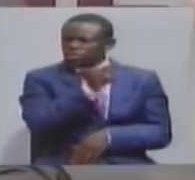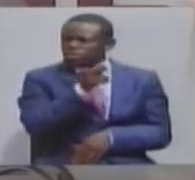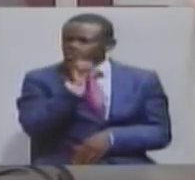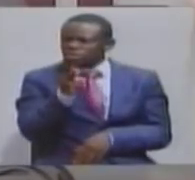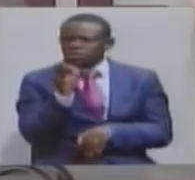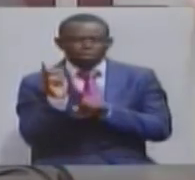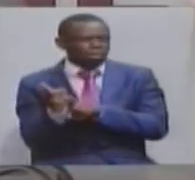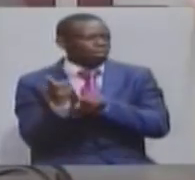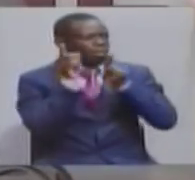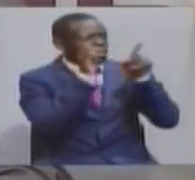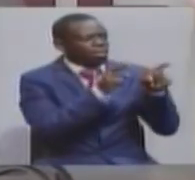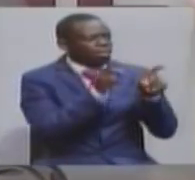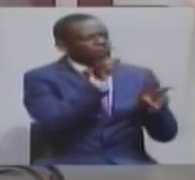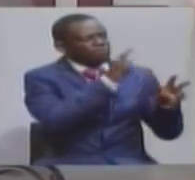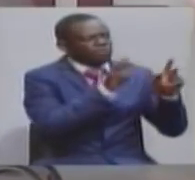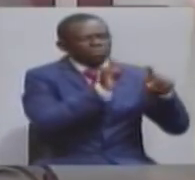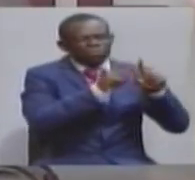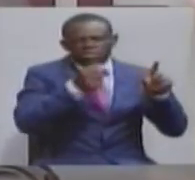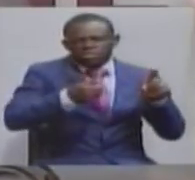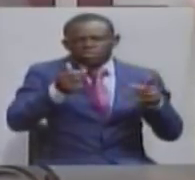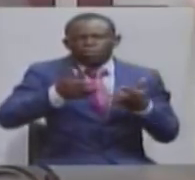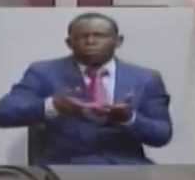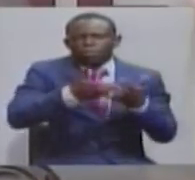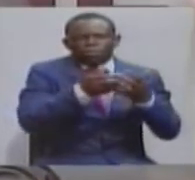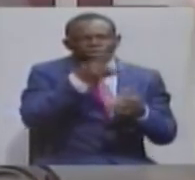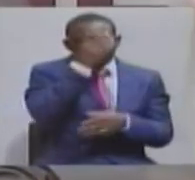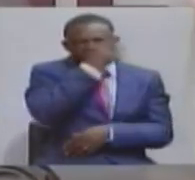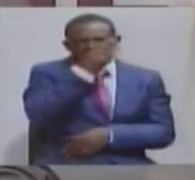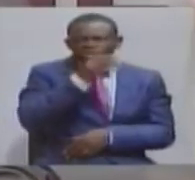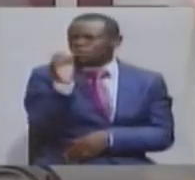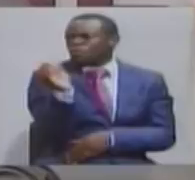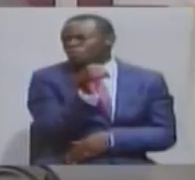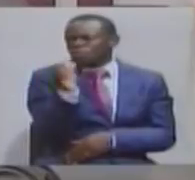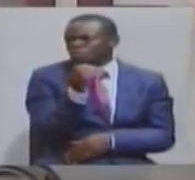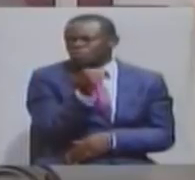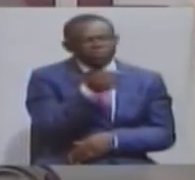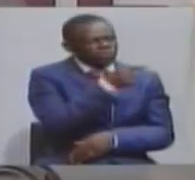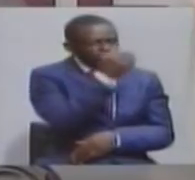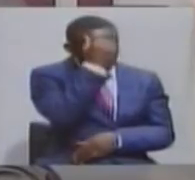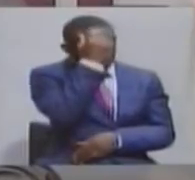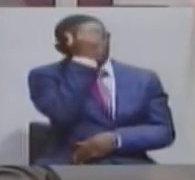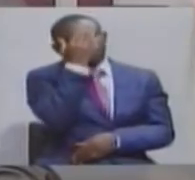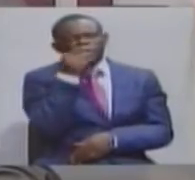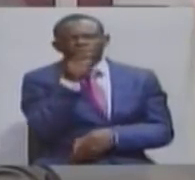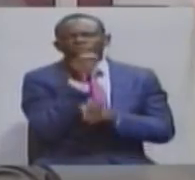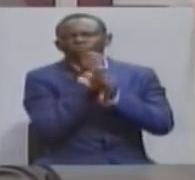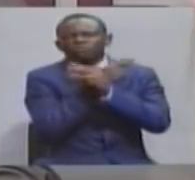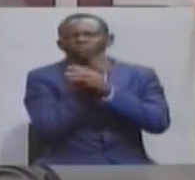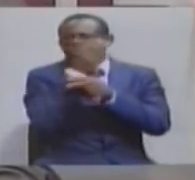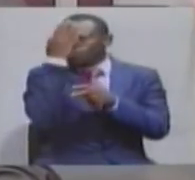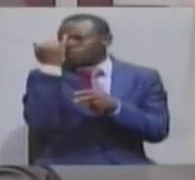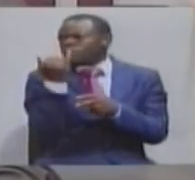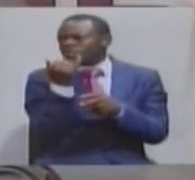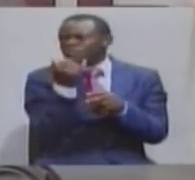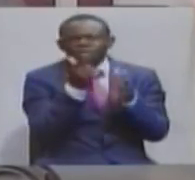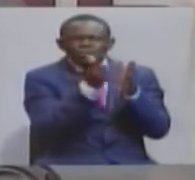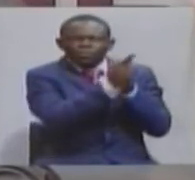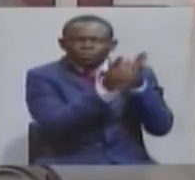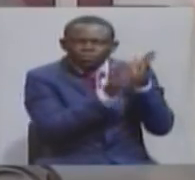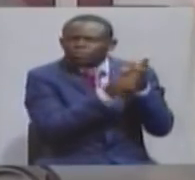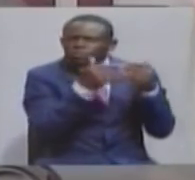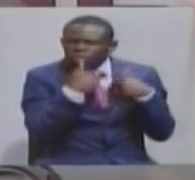The regulations are that before you enter any correctional facility, you must identify yourself and you must deposit an identity card